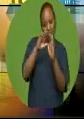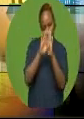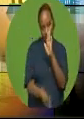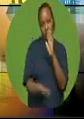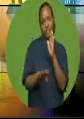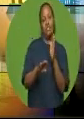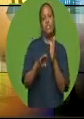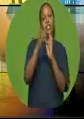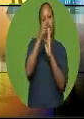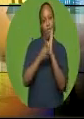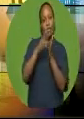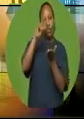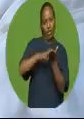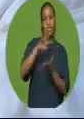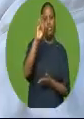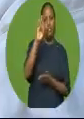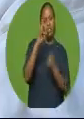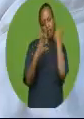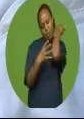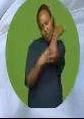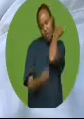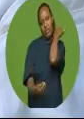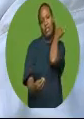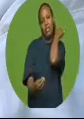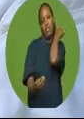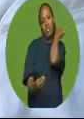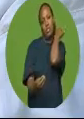since December 2007. Poverty,